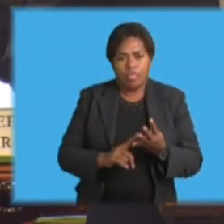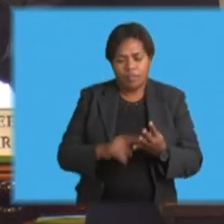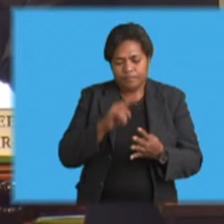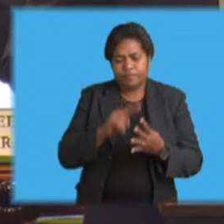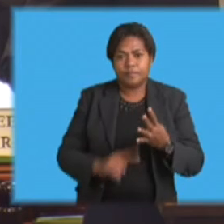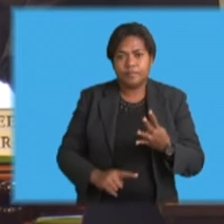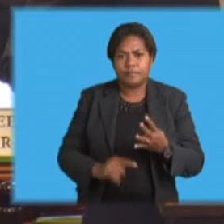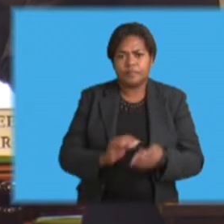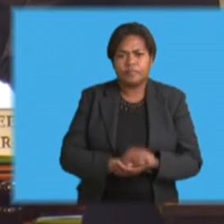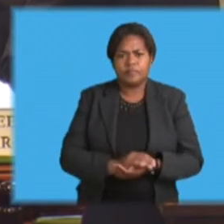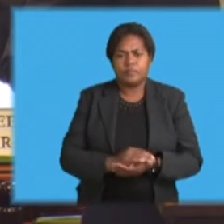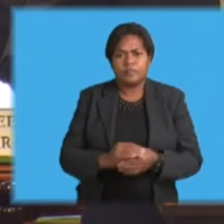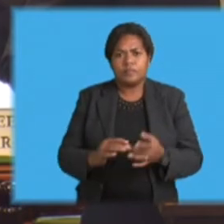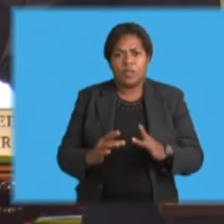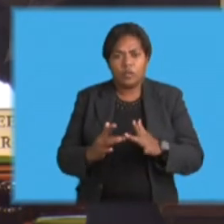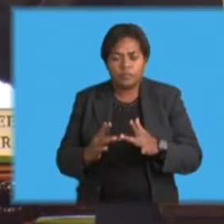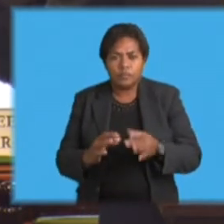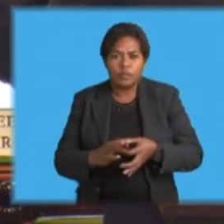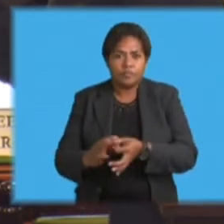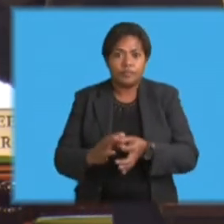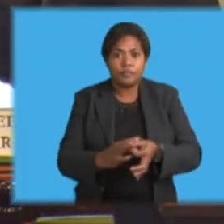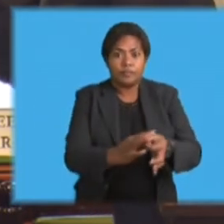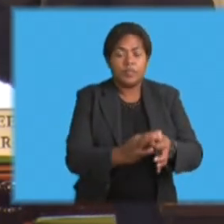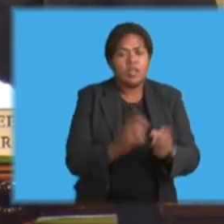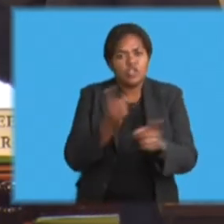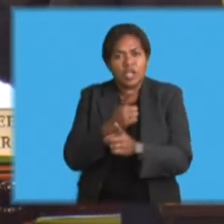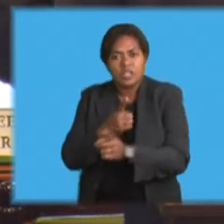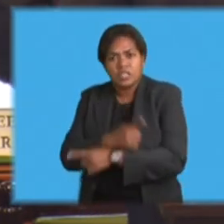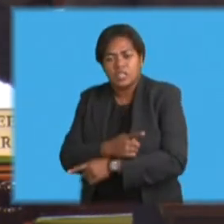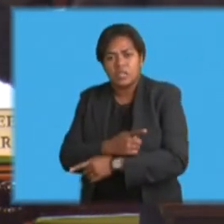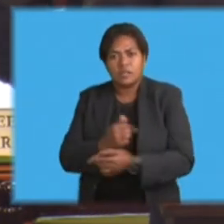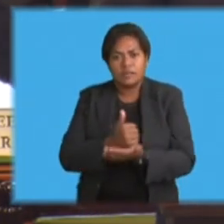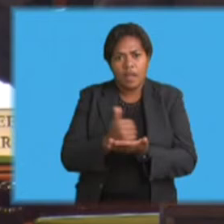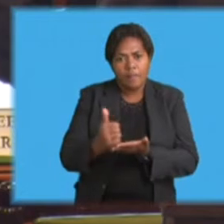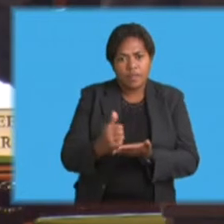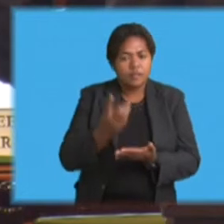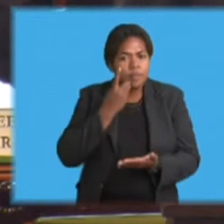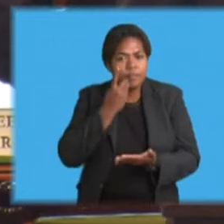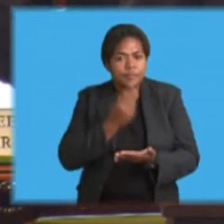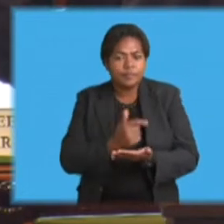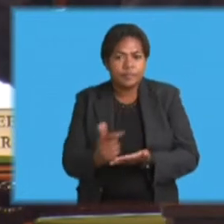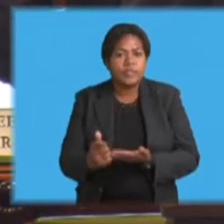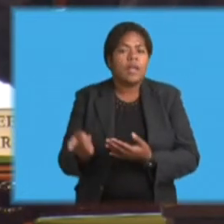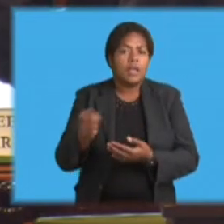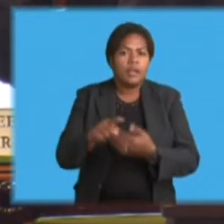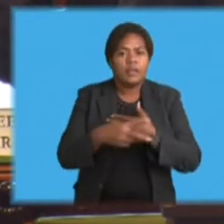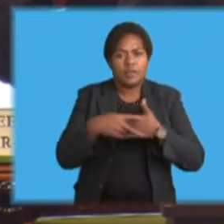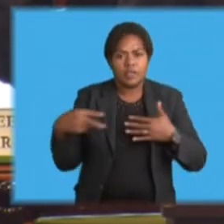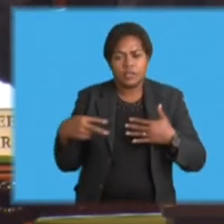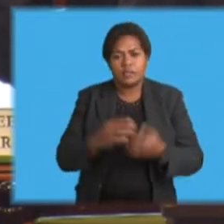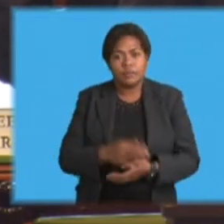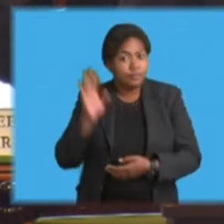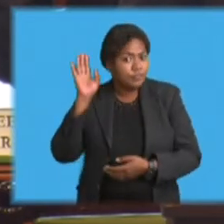was getting in touch with clients due to changes in their phone numbers and addresses. I've heard in this House, Madam Speaker, over